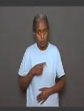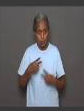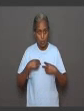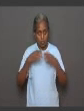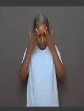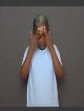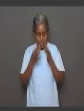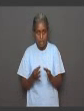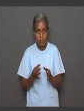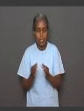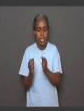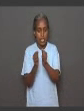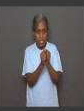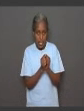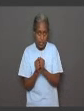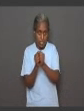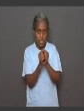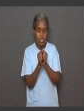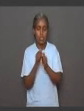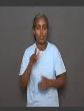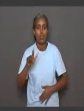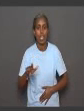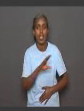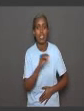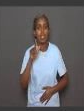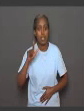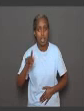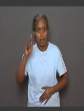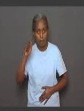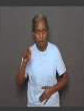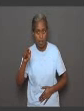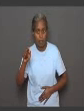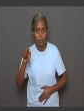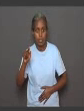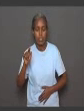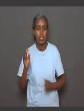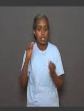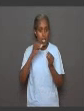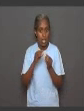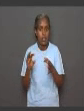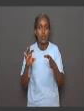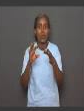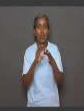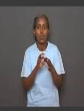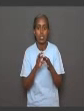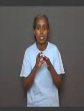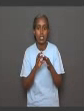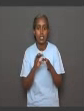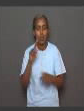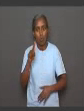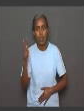We have determined that the intersection of L and L prime is at